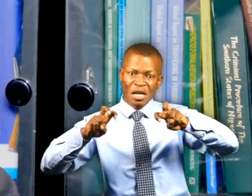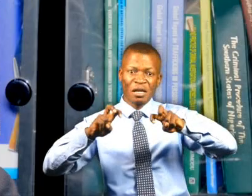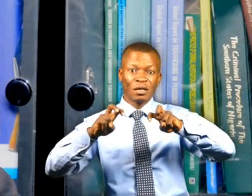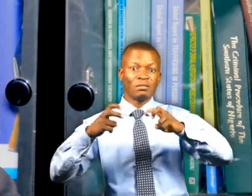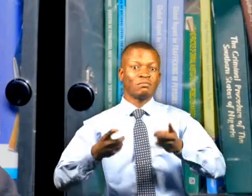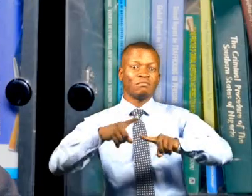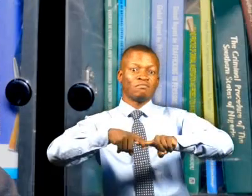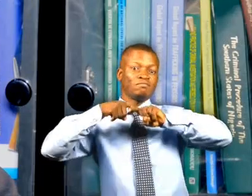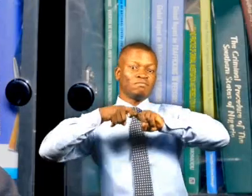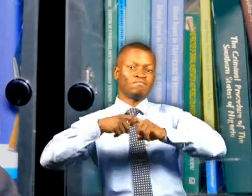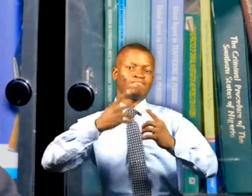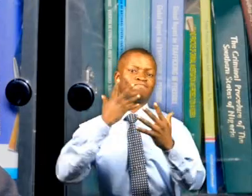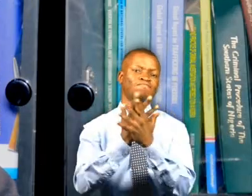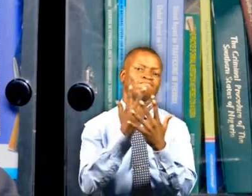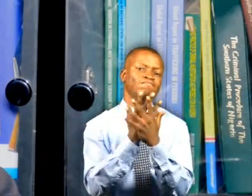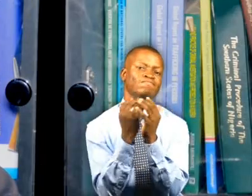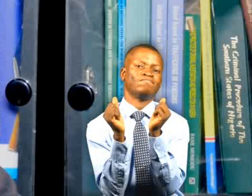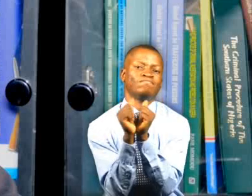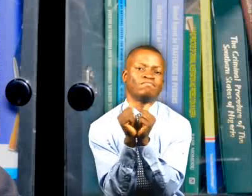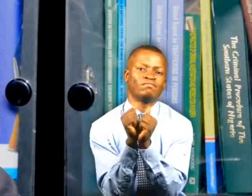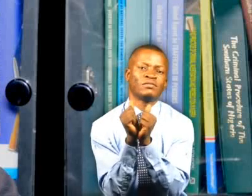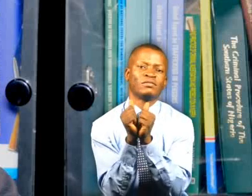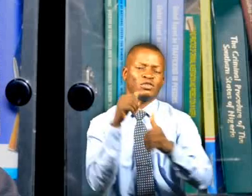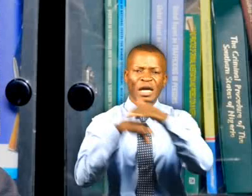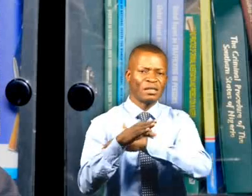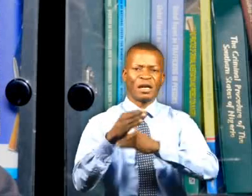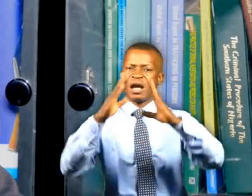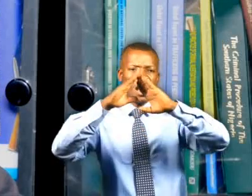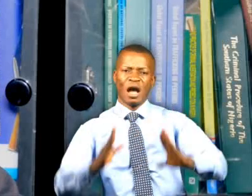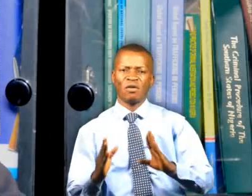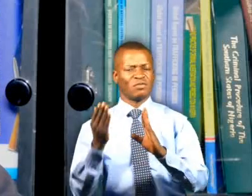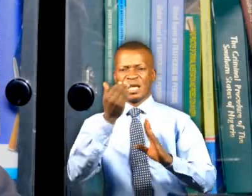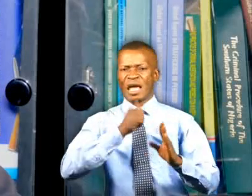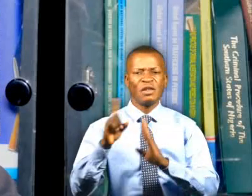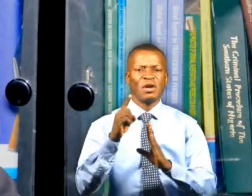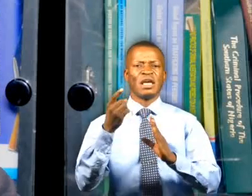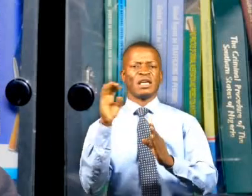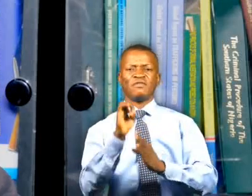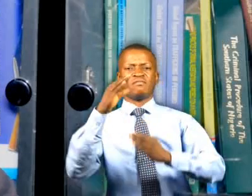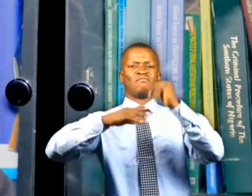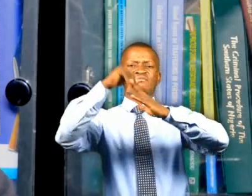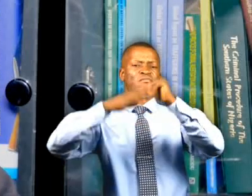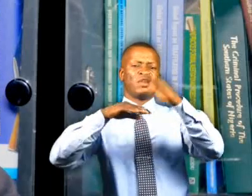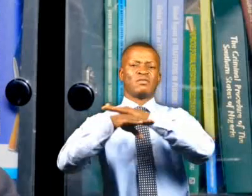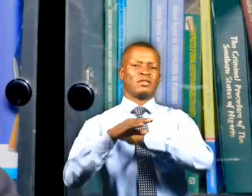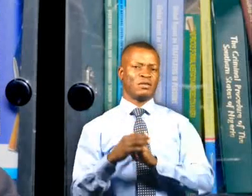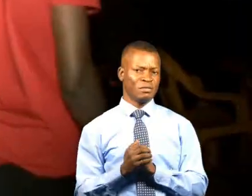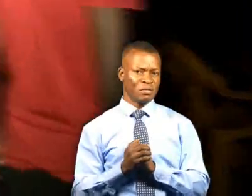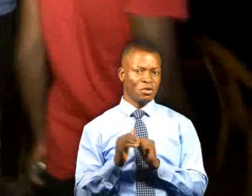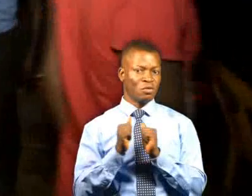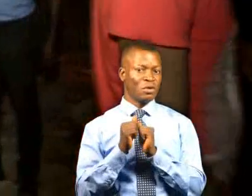to investigate, to seize, to arrest, to enter into premises, vessel, or any